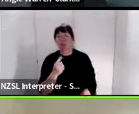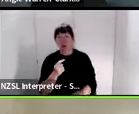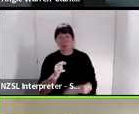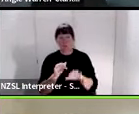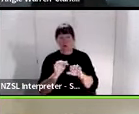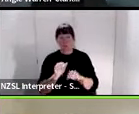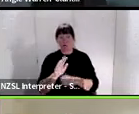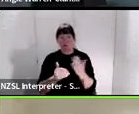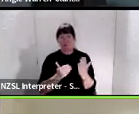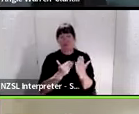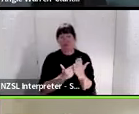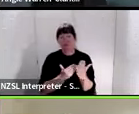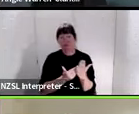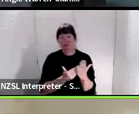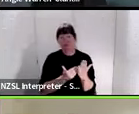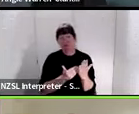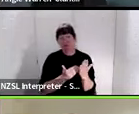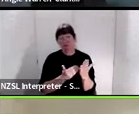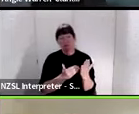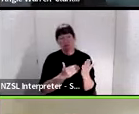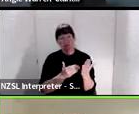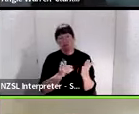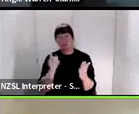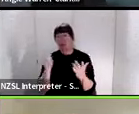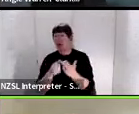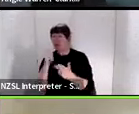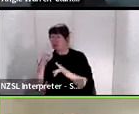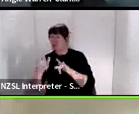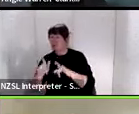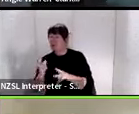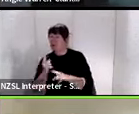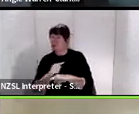presentation that other people might not have touched on.